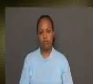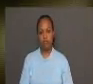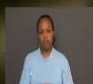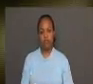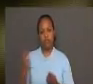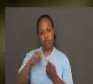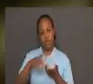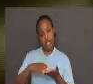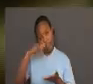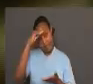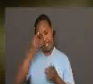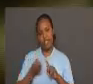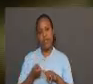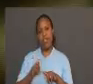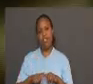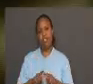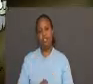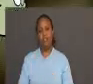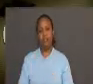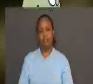Let's get back to our lesson.